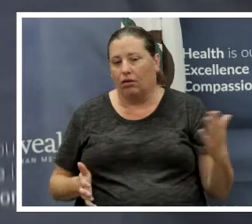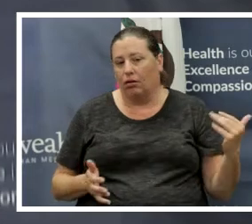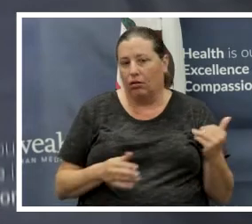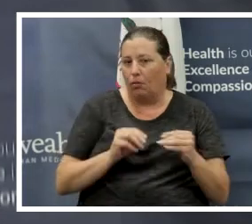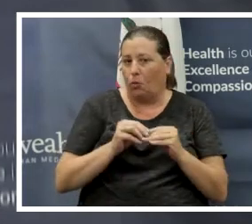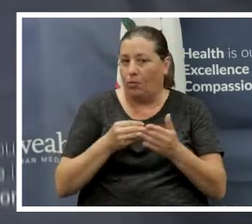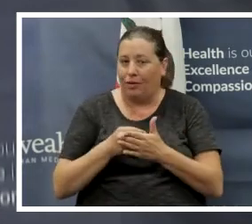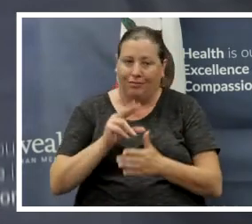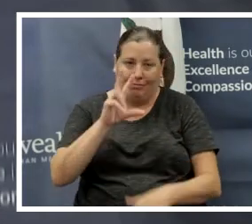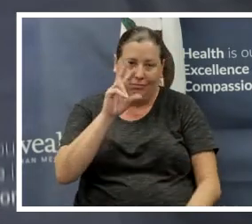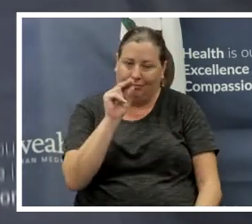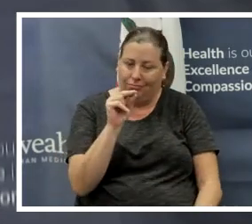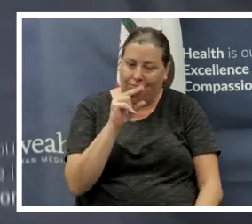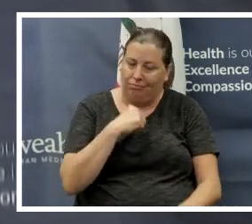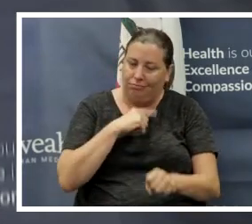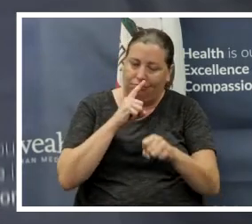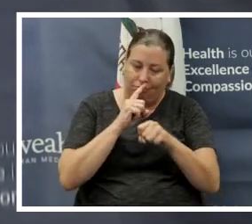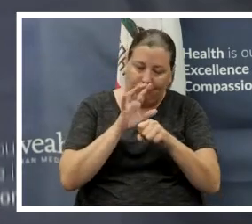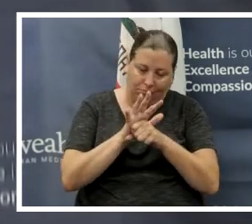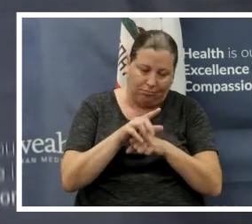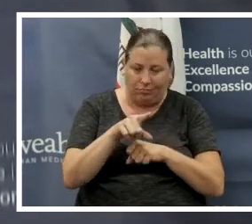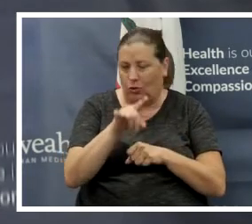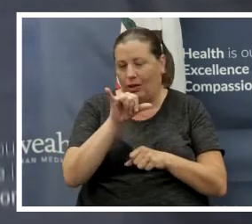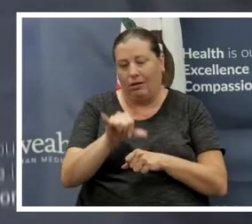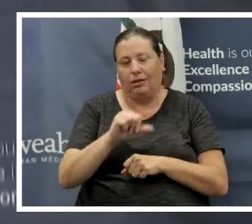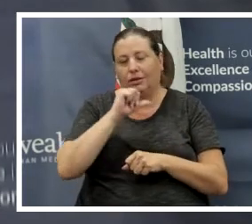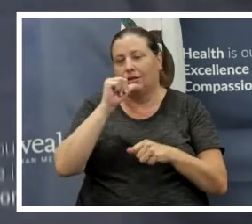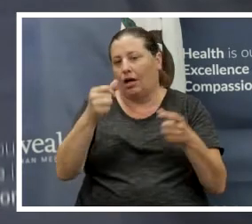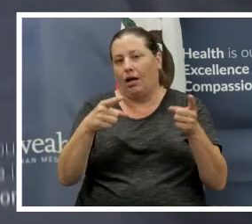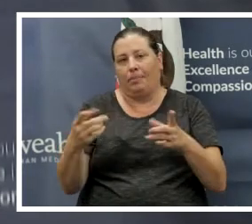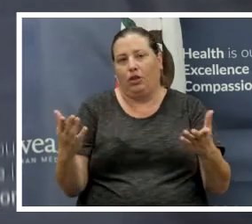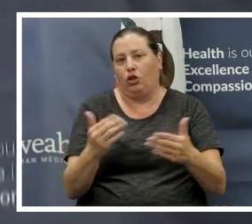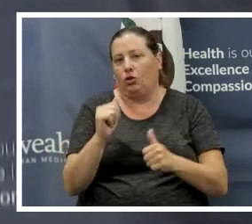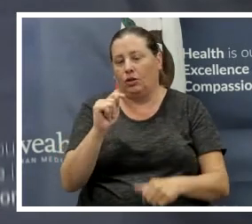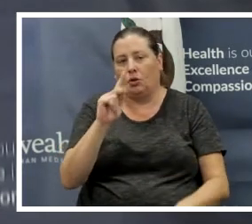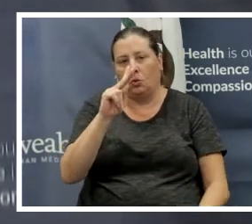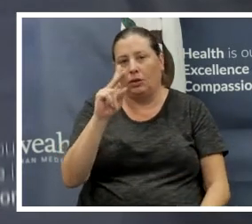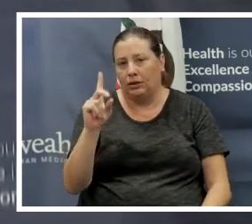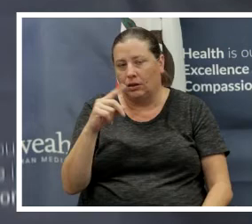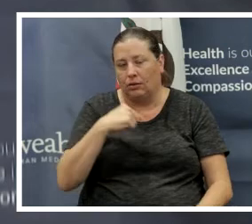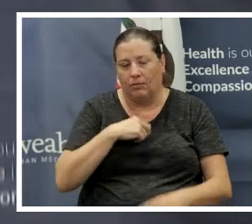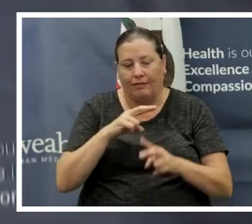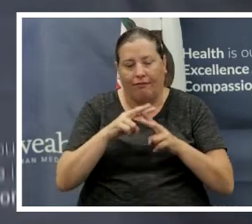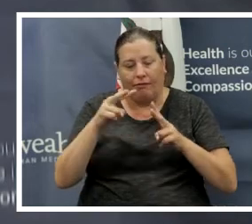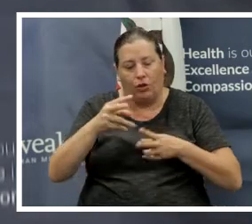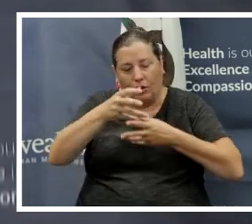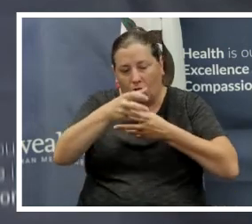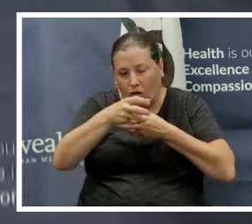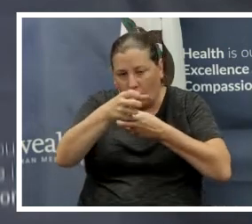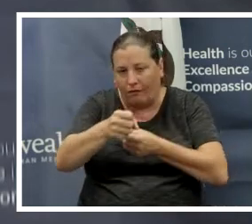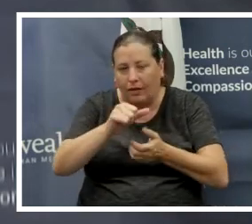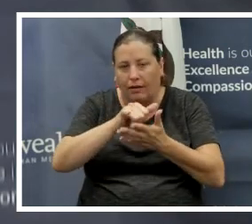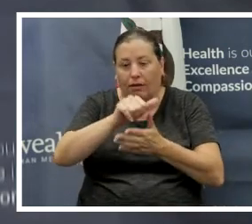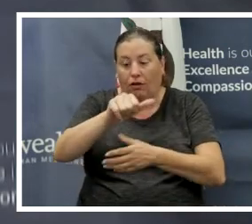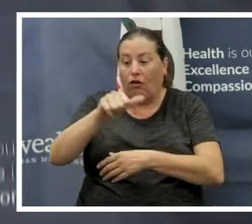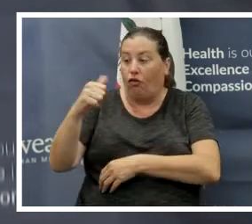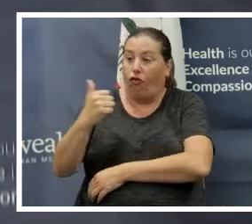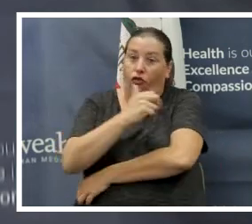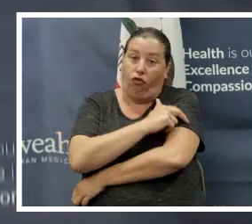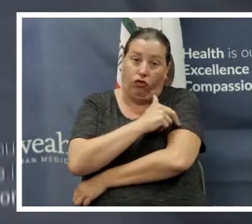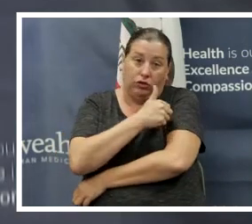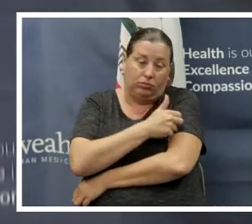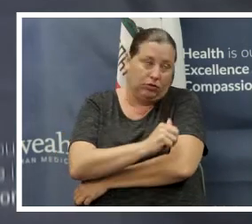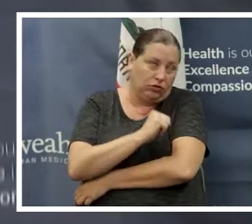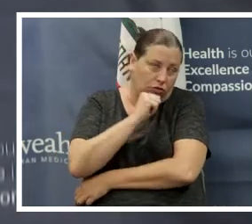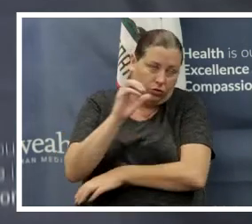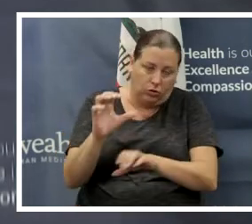can assure you that is not the case at Kaweah Delta. I'm very confident that other hospitals